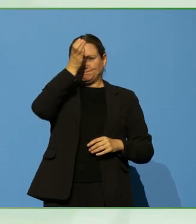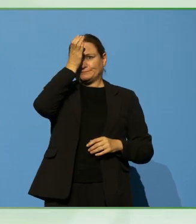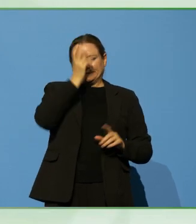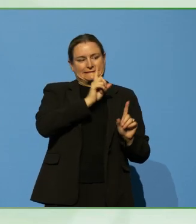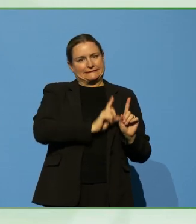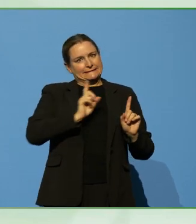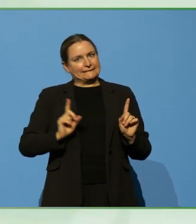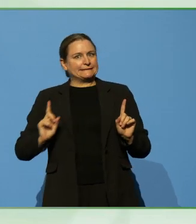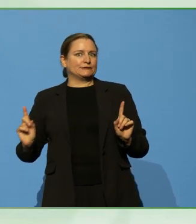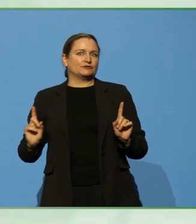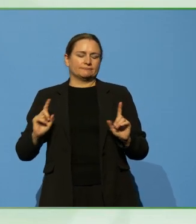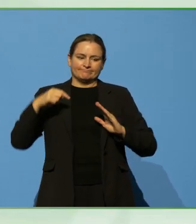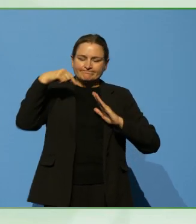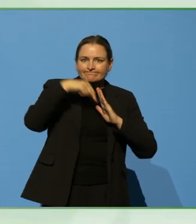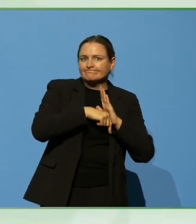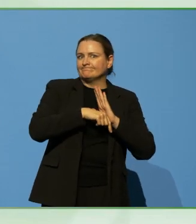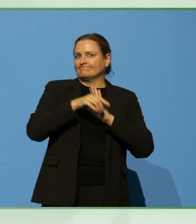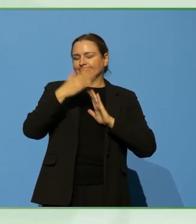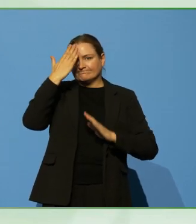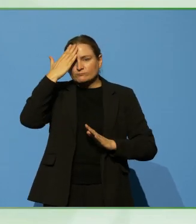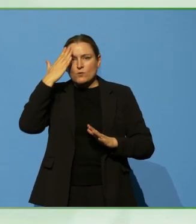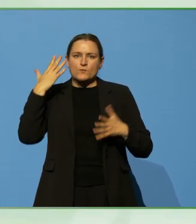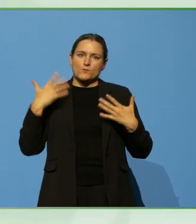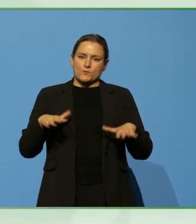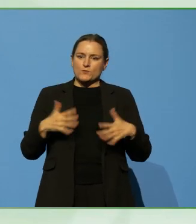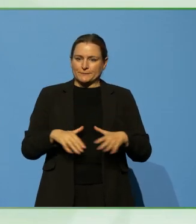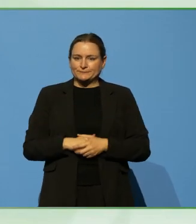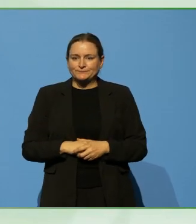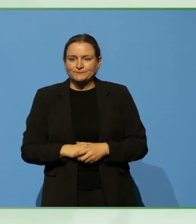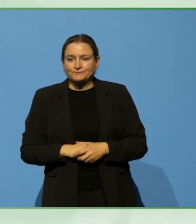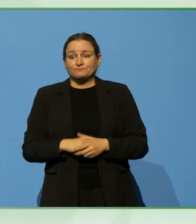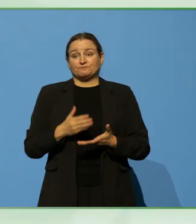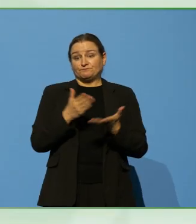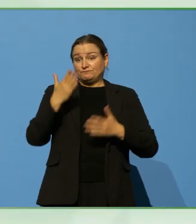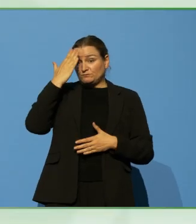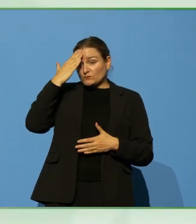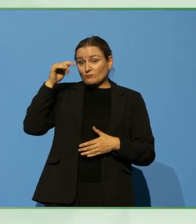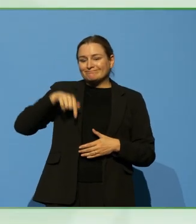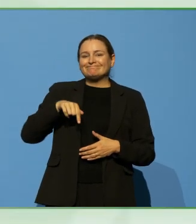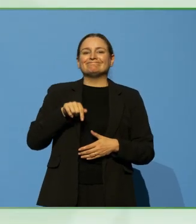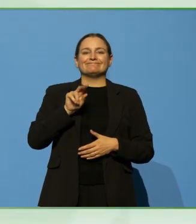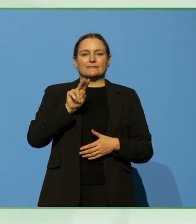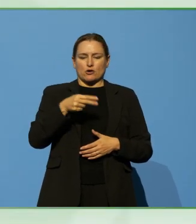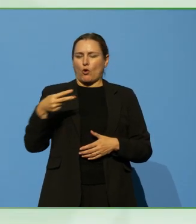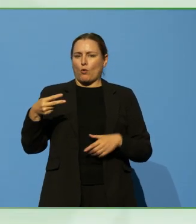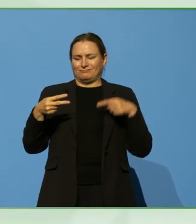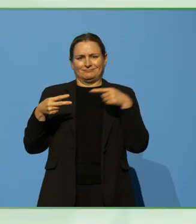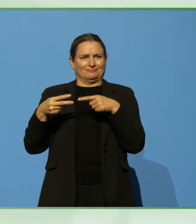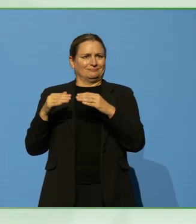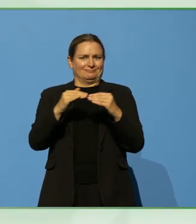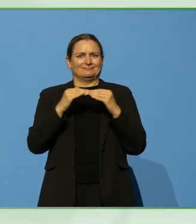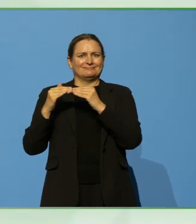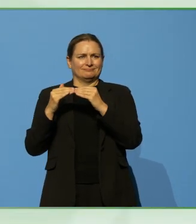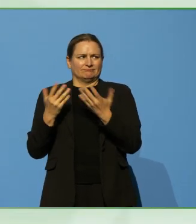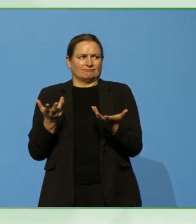topic. So Europe obviously already shares a common currency, the euro. So it's fair to ask the question, if we already have